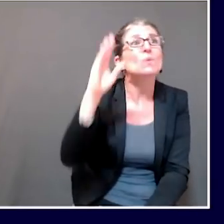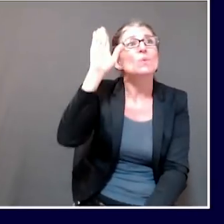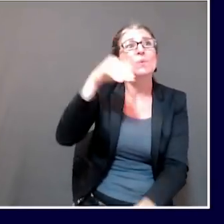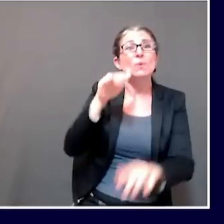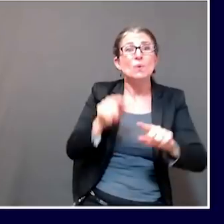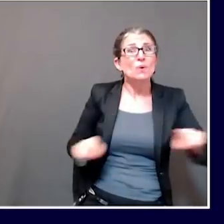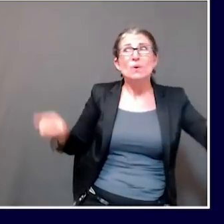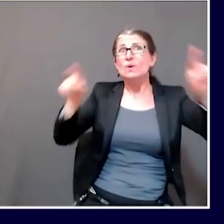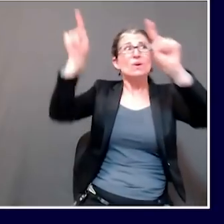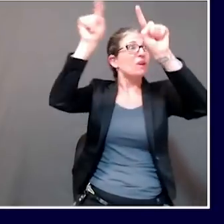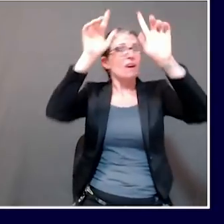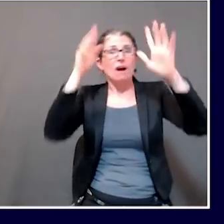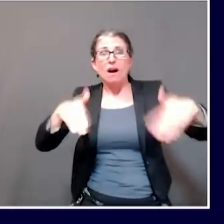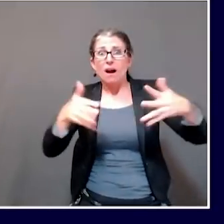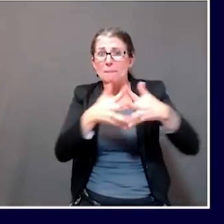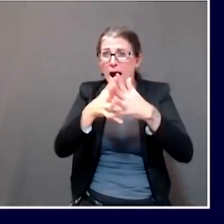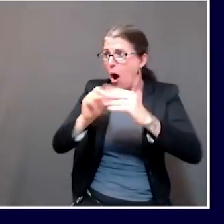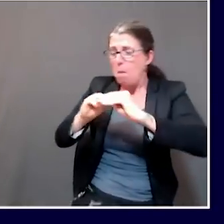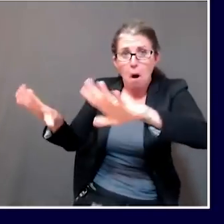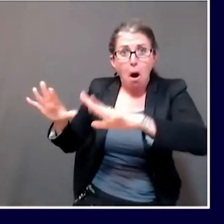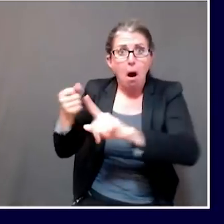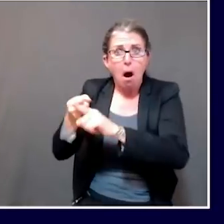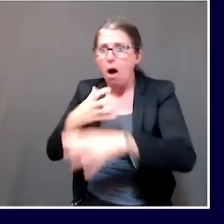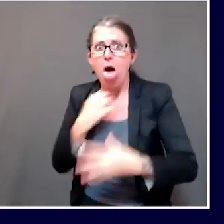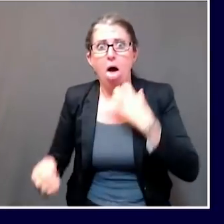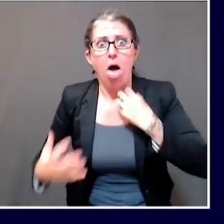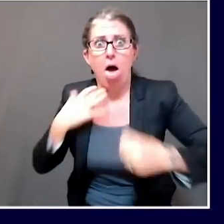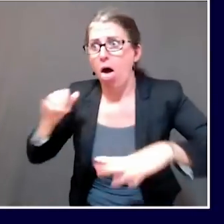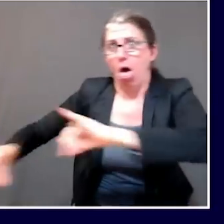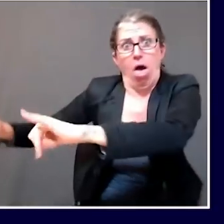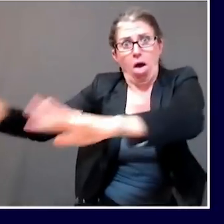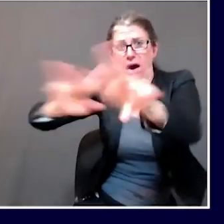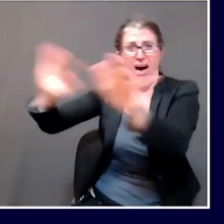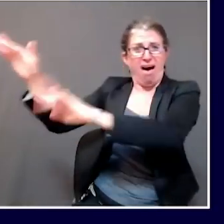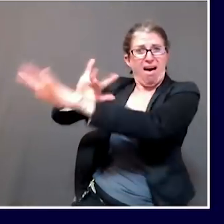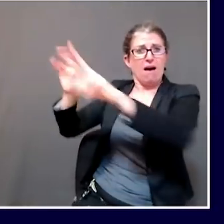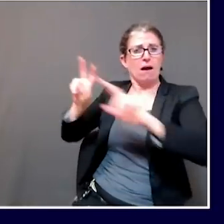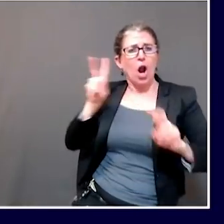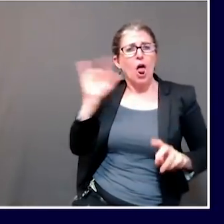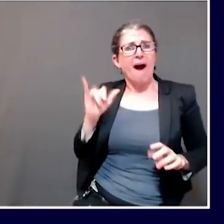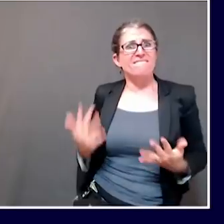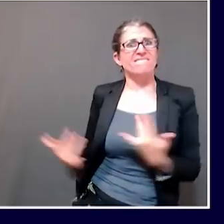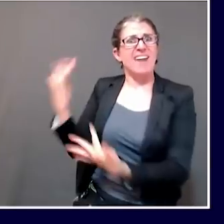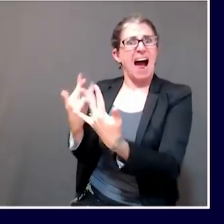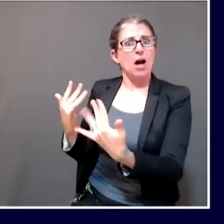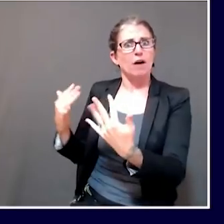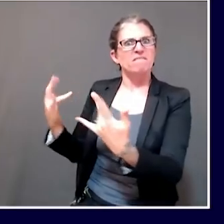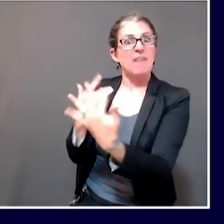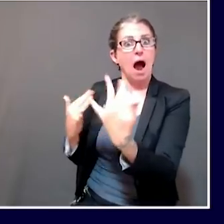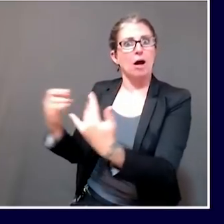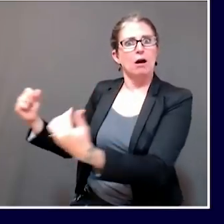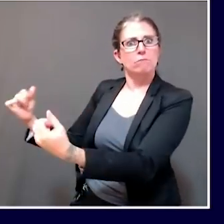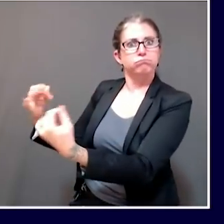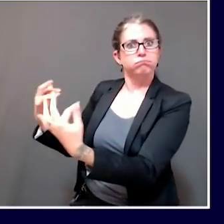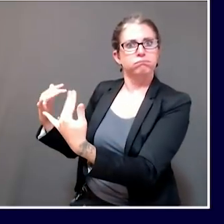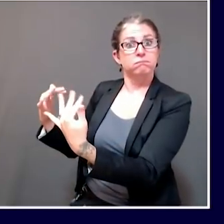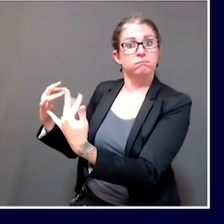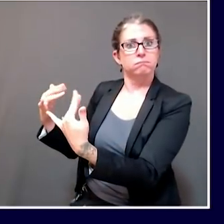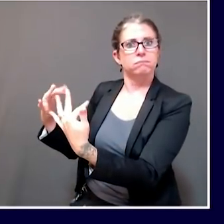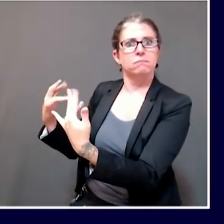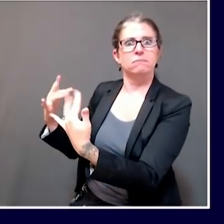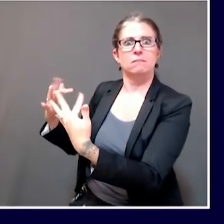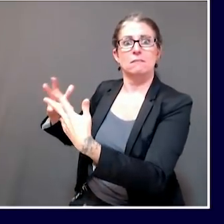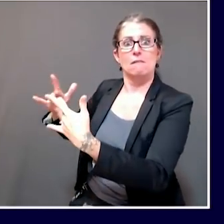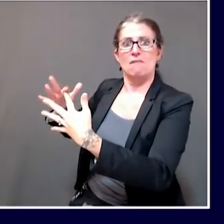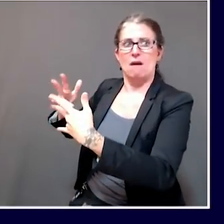country. And more recently, some of them are moving closer and closer to Maine. That is why, now